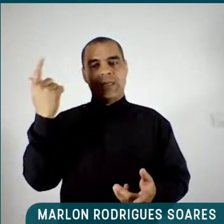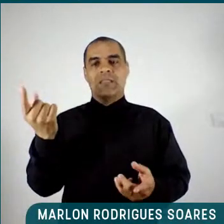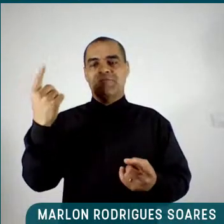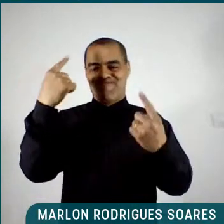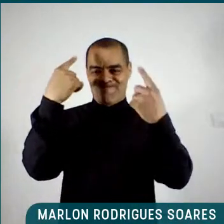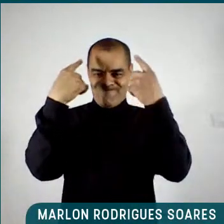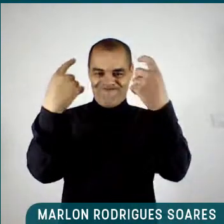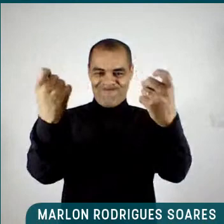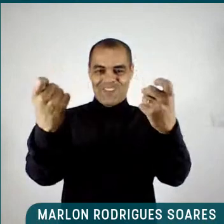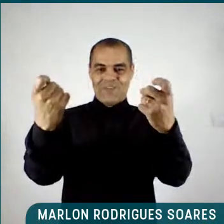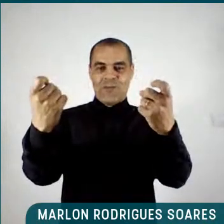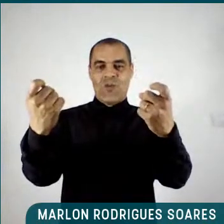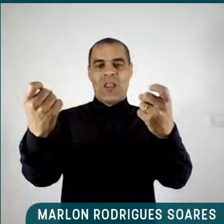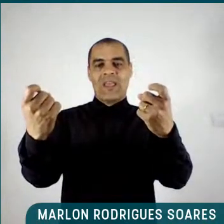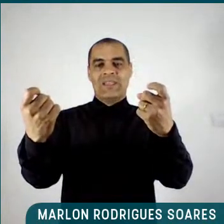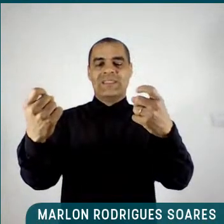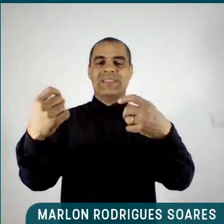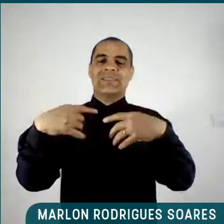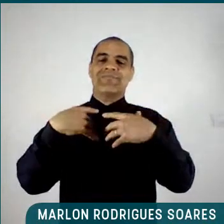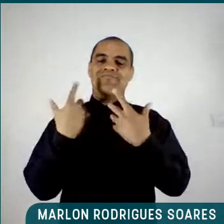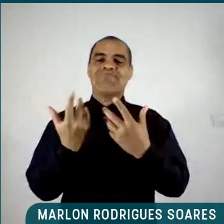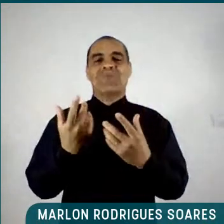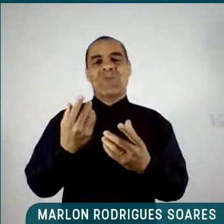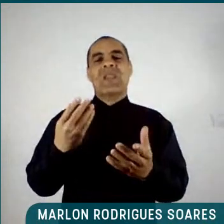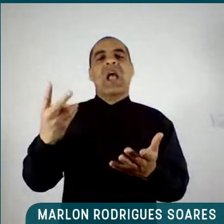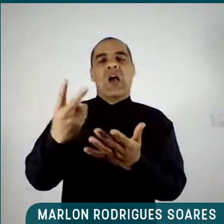as well that